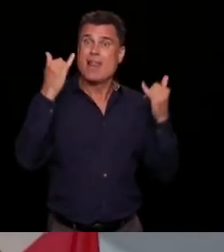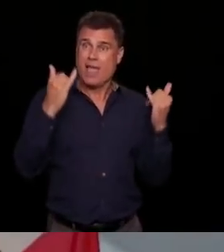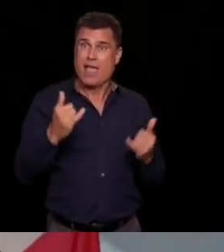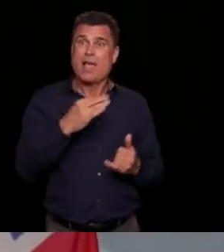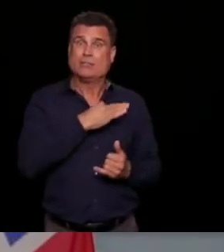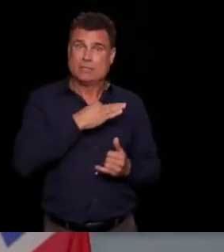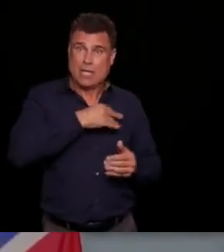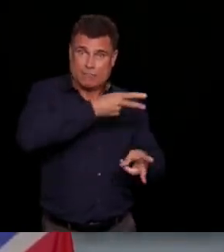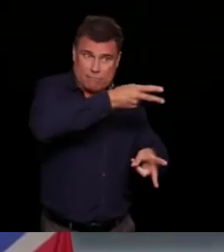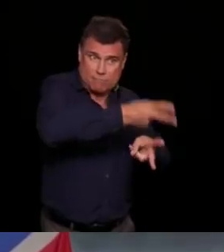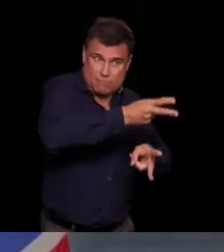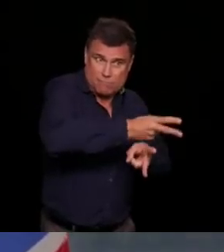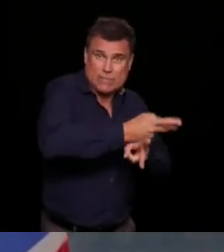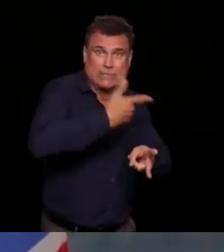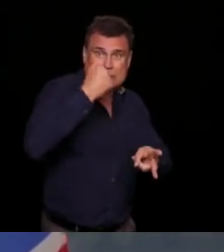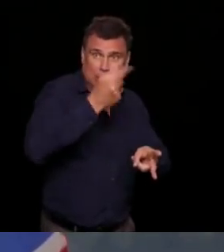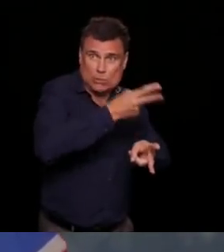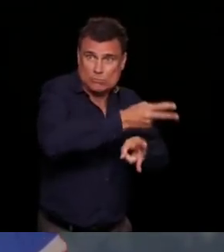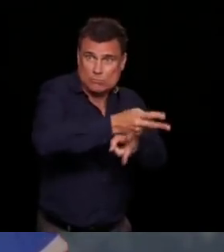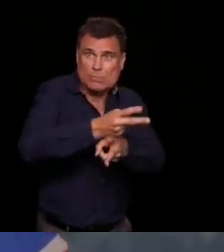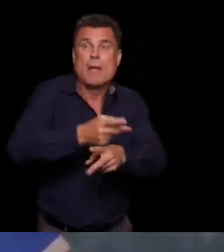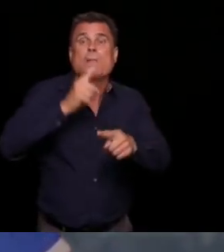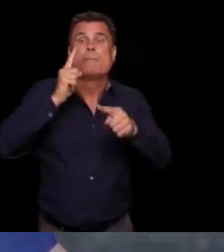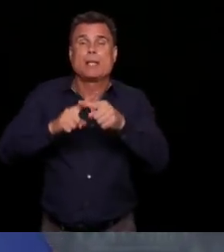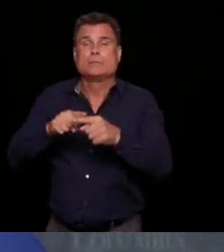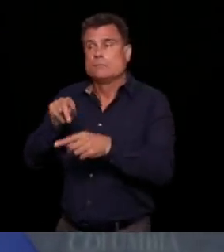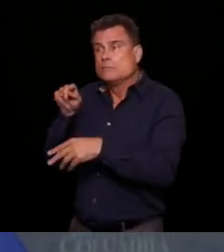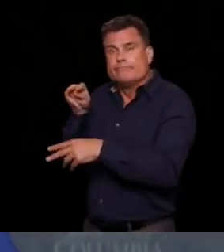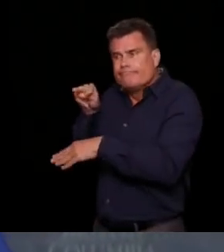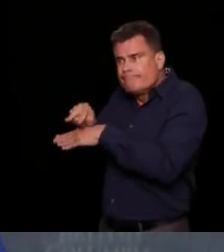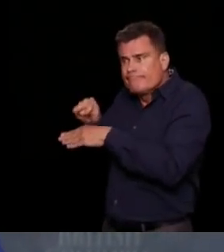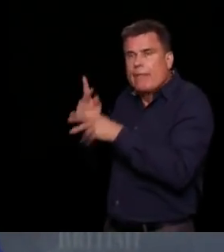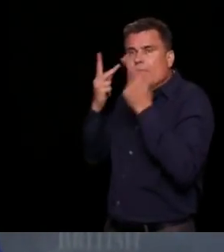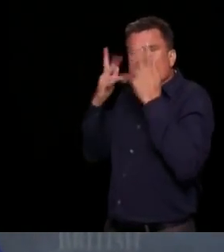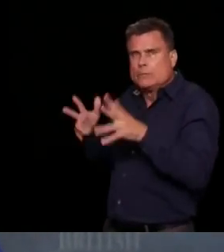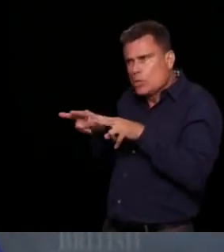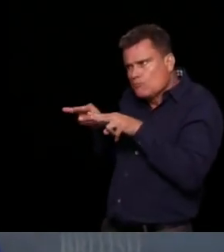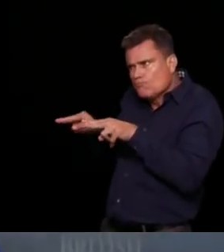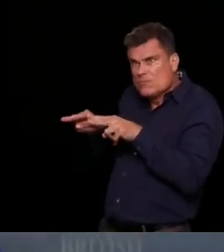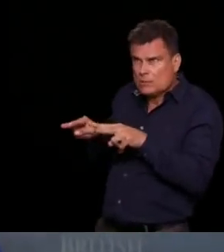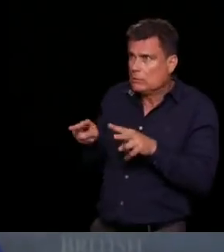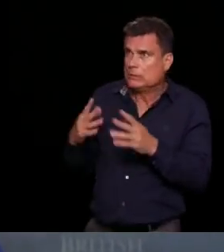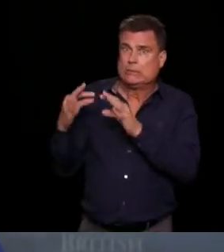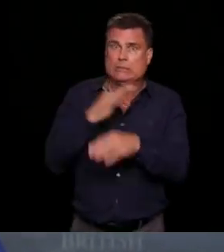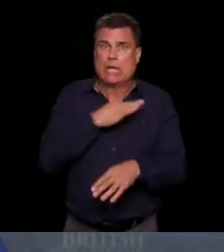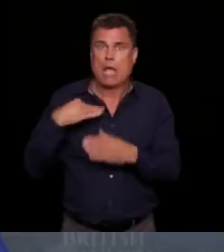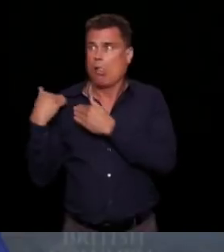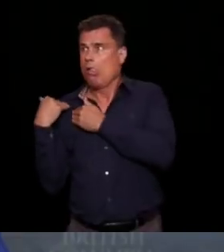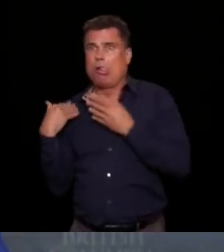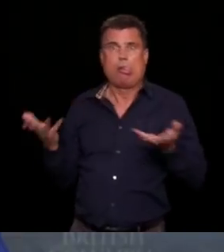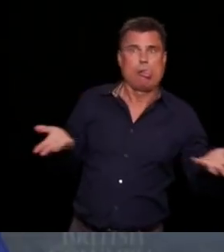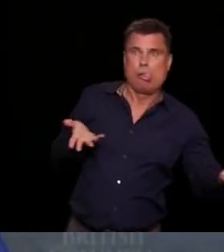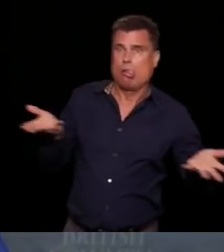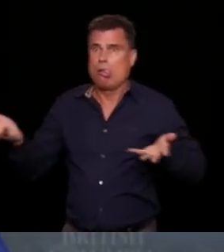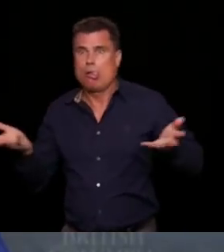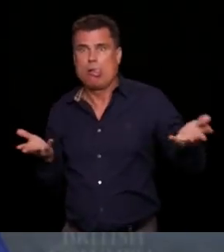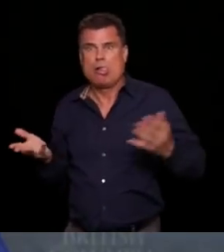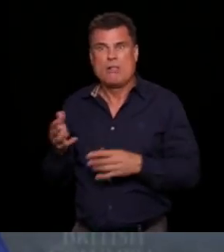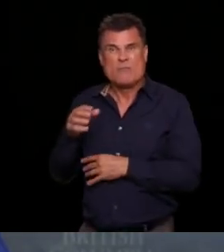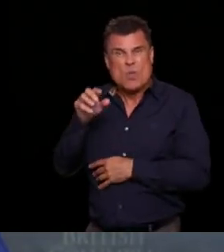complex visits along with necessary tasks. And you said there was $165 million going into hiring new